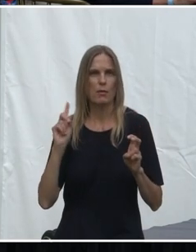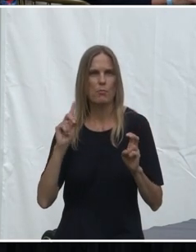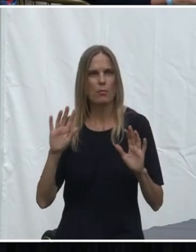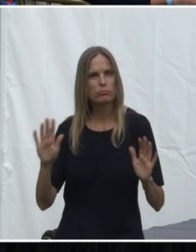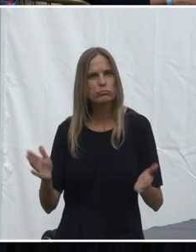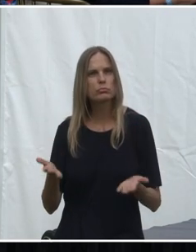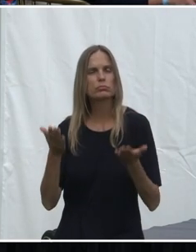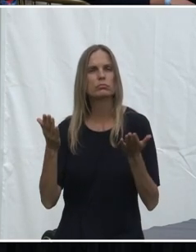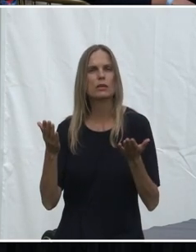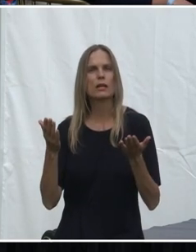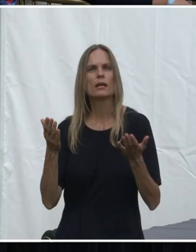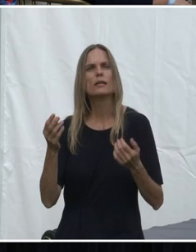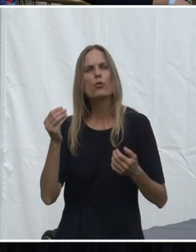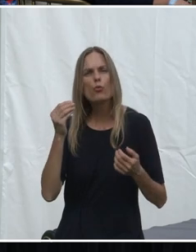equality.